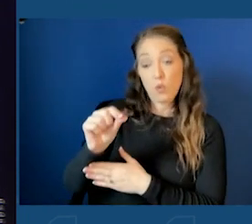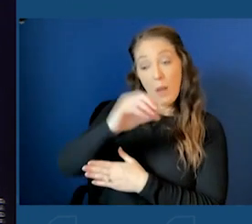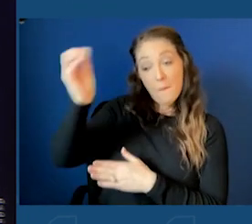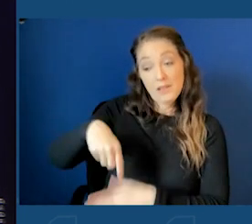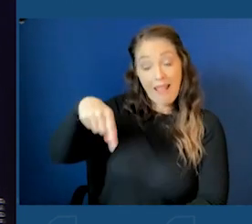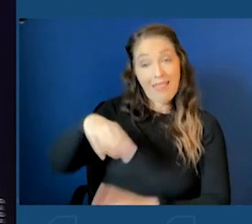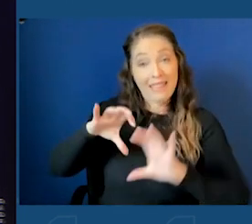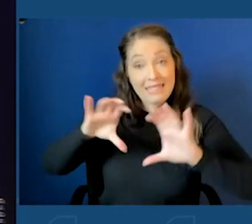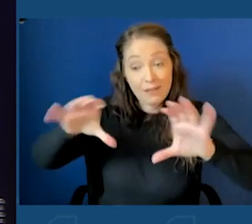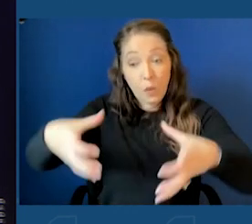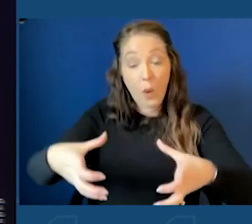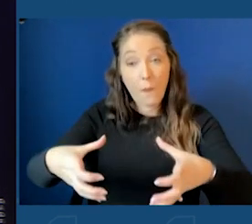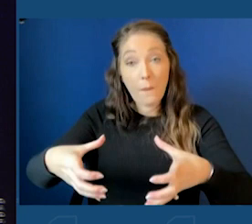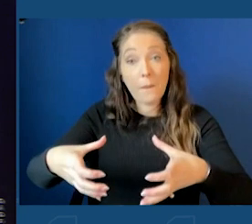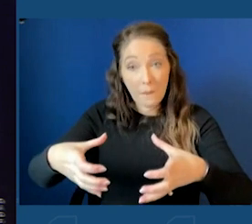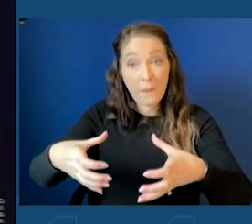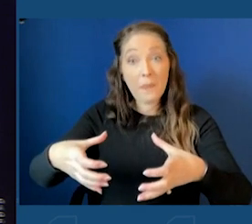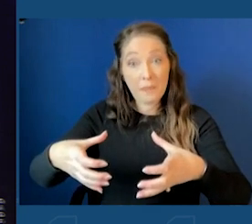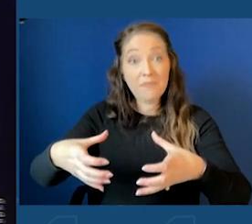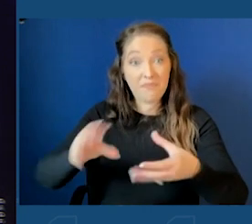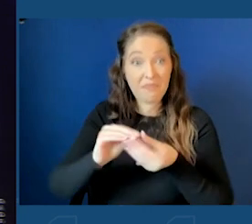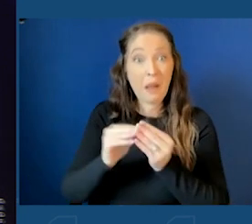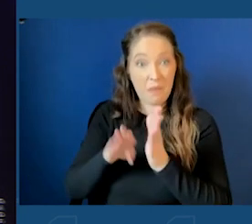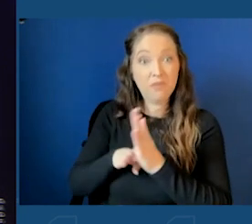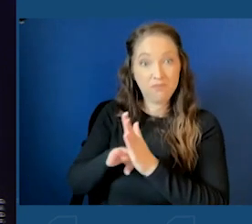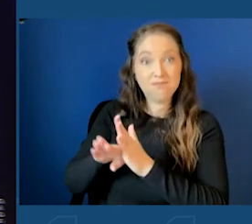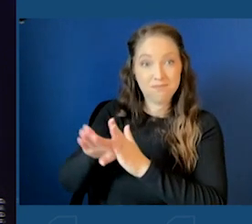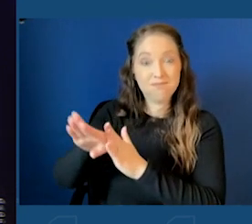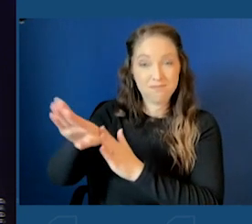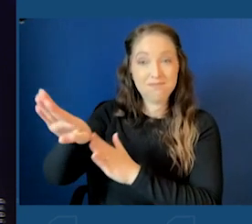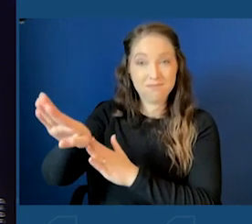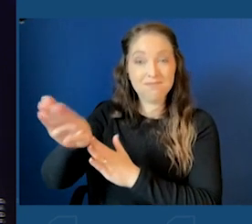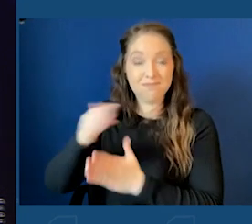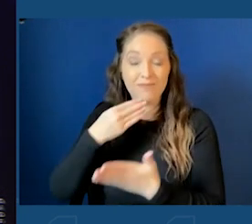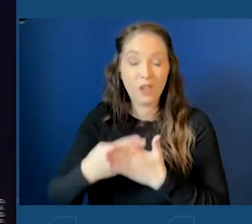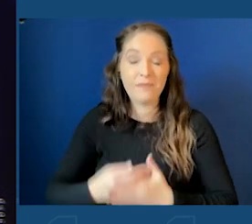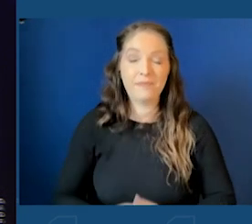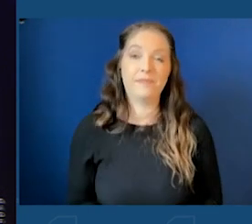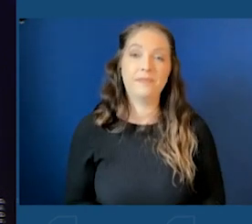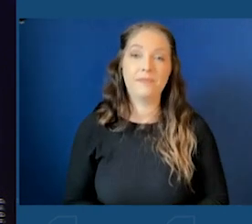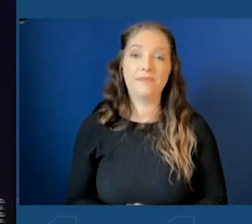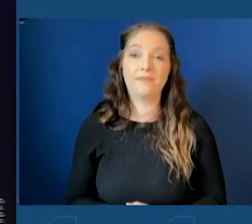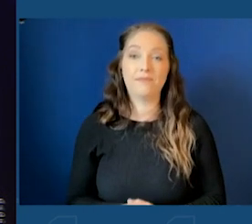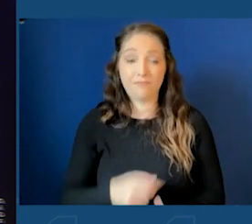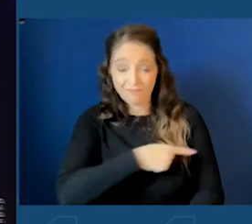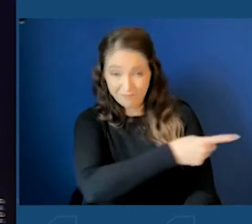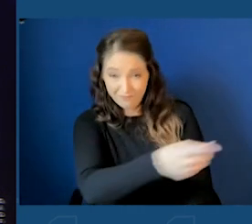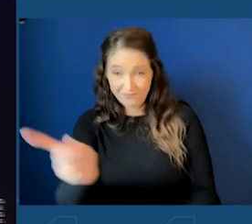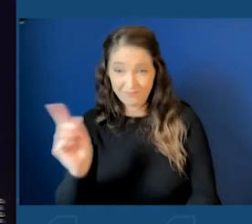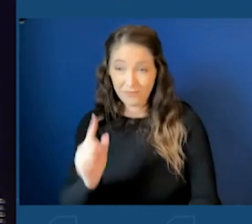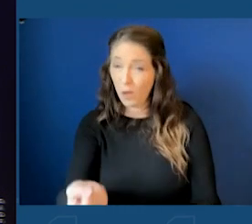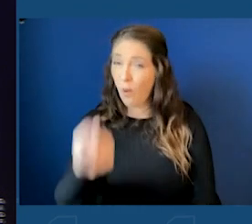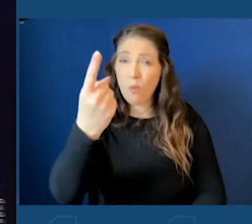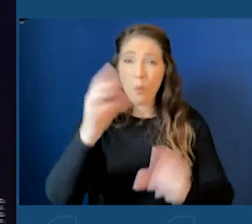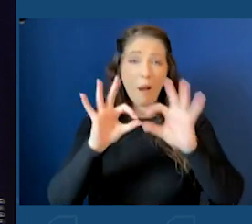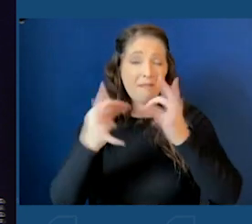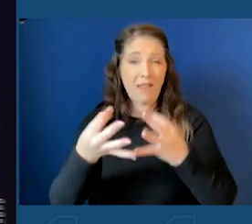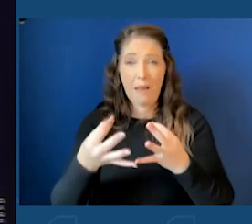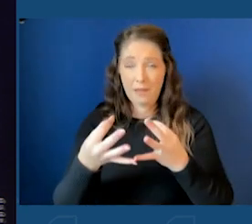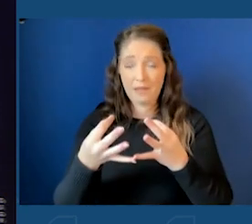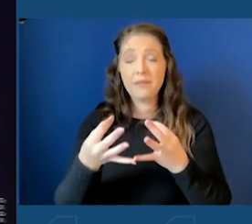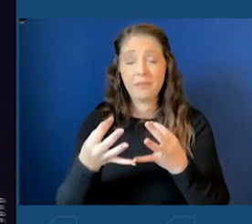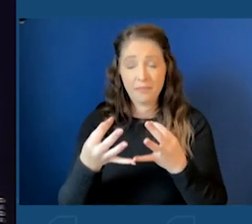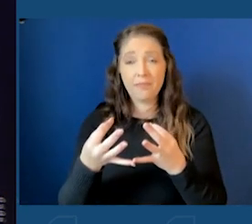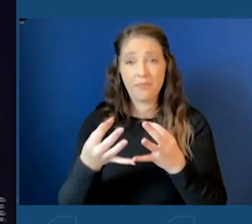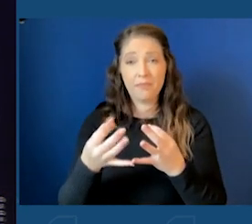now, the numbers are trending in a wonderful direction. We're going to continue doing that. And to all of you, you are one family to me. And I'll have